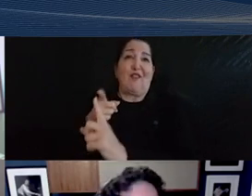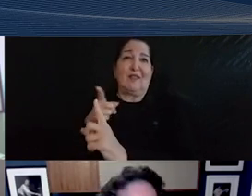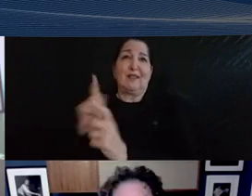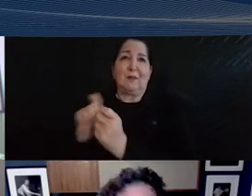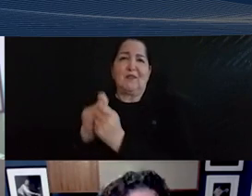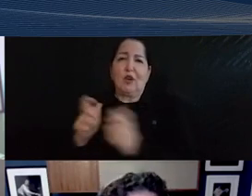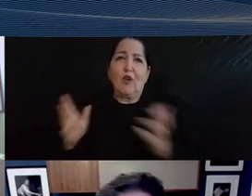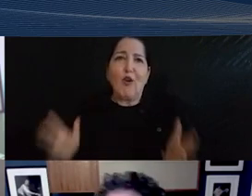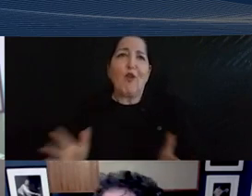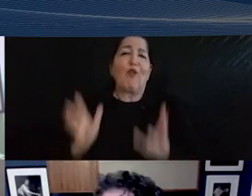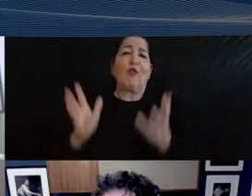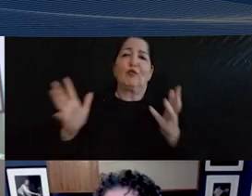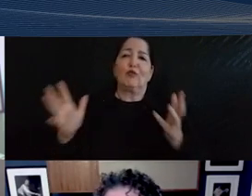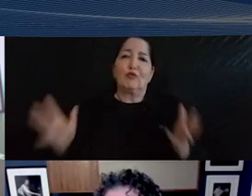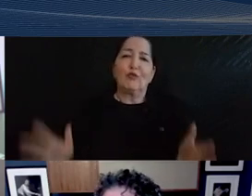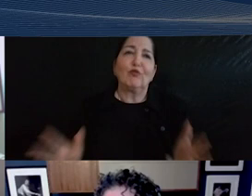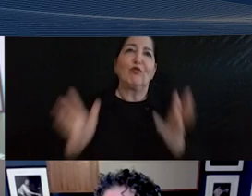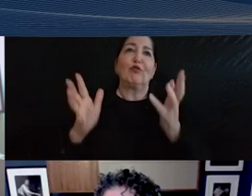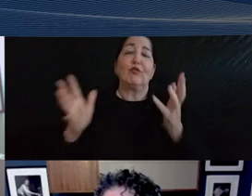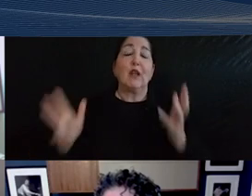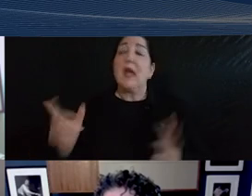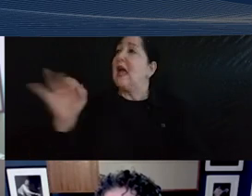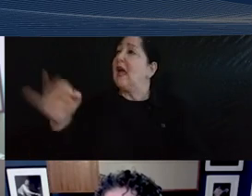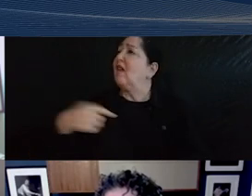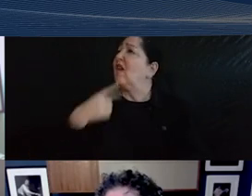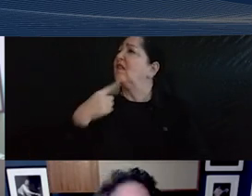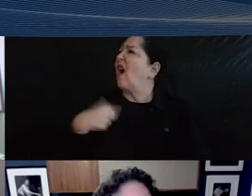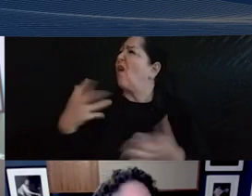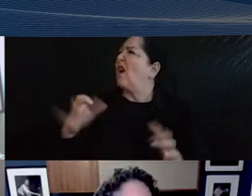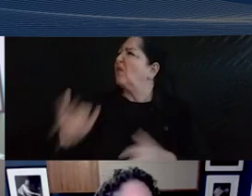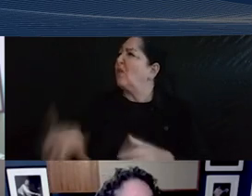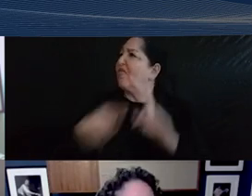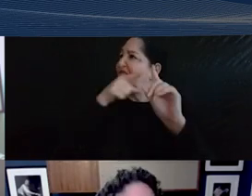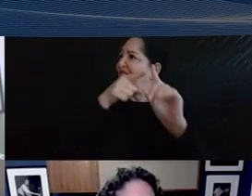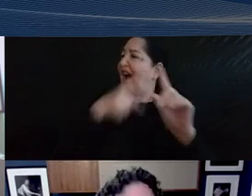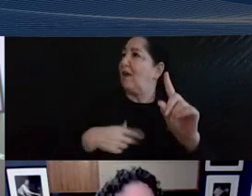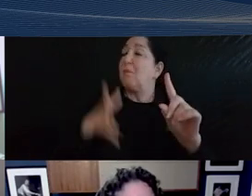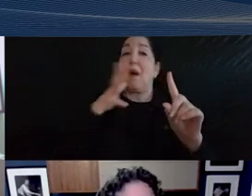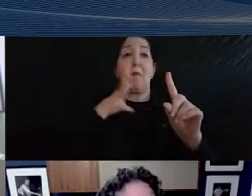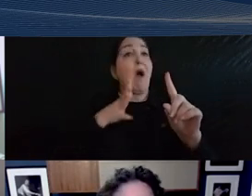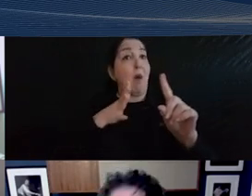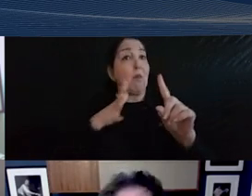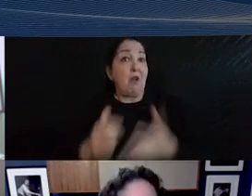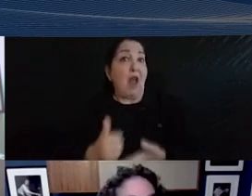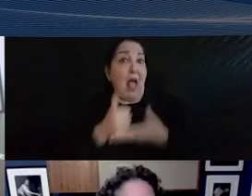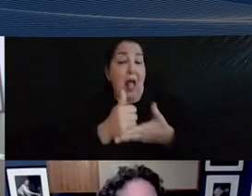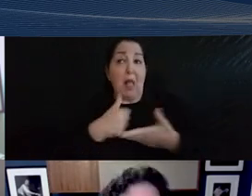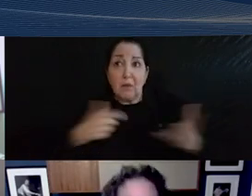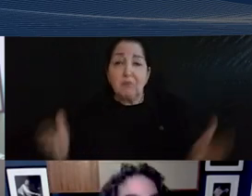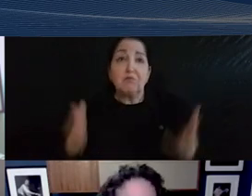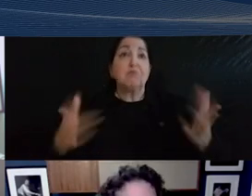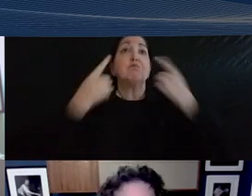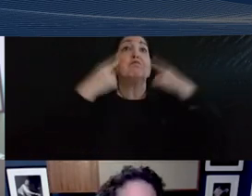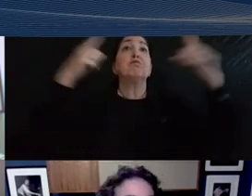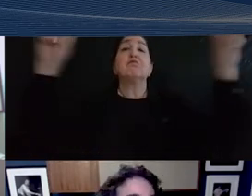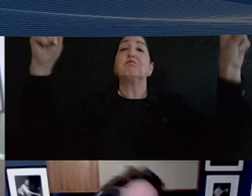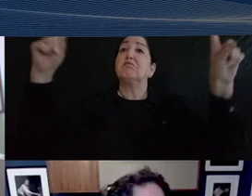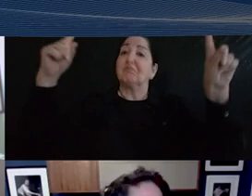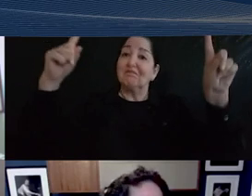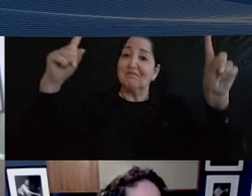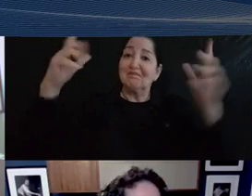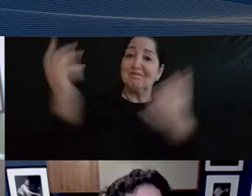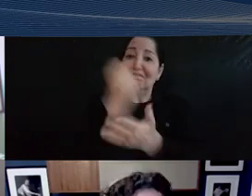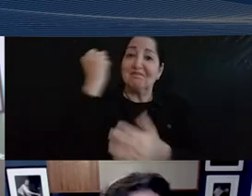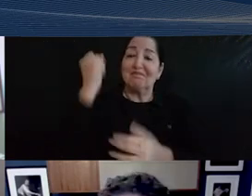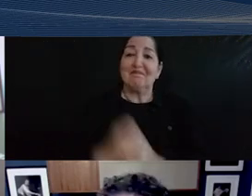very encouraging. And if I said that I wanted to do something, she would help me fulfill whatever